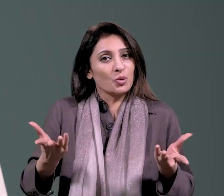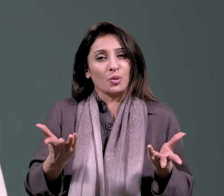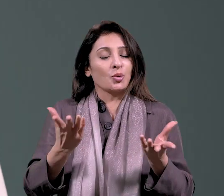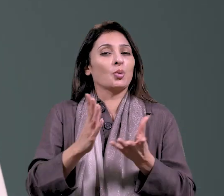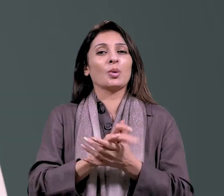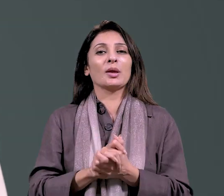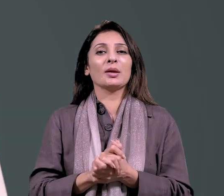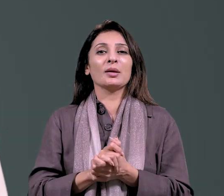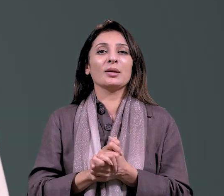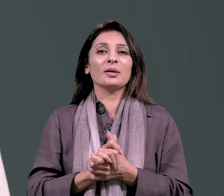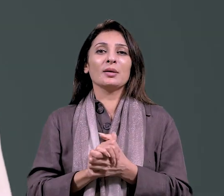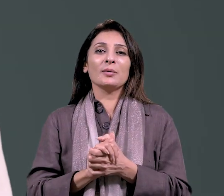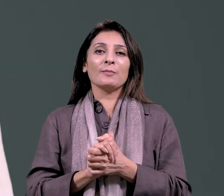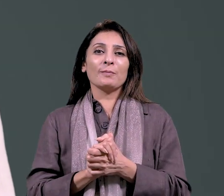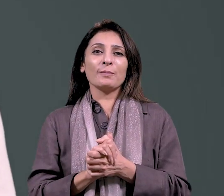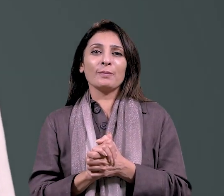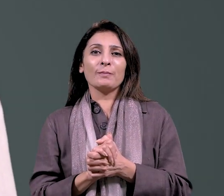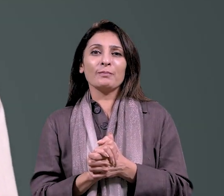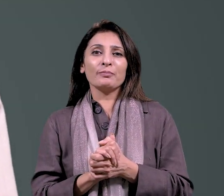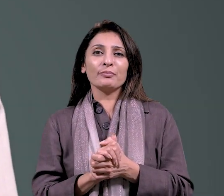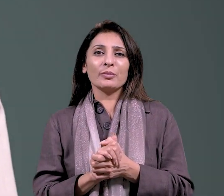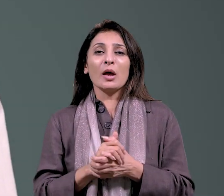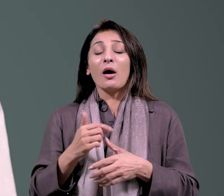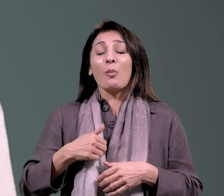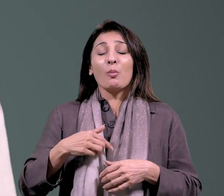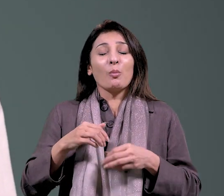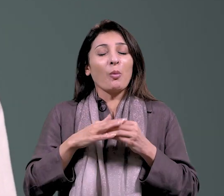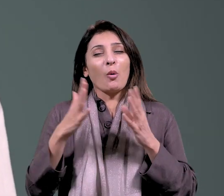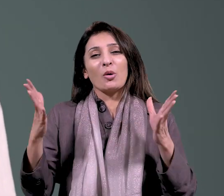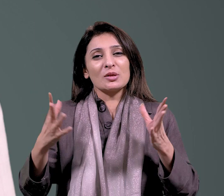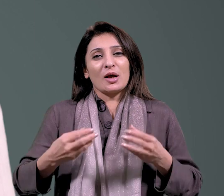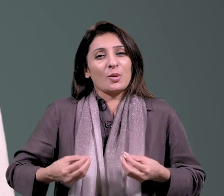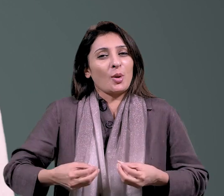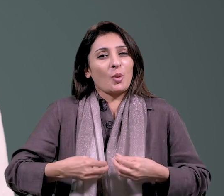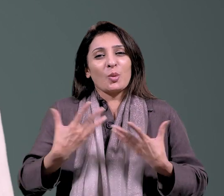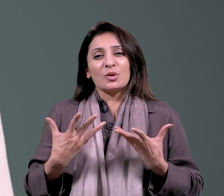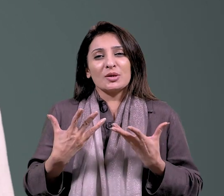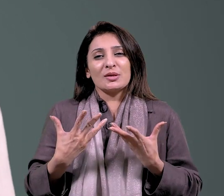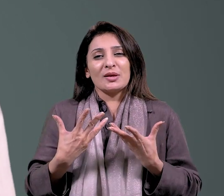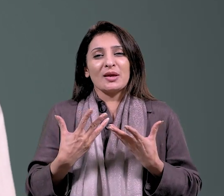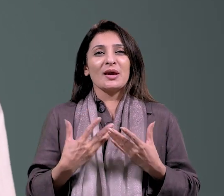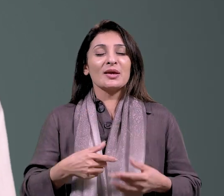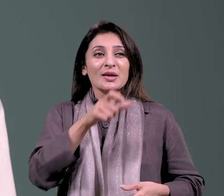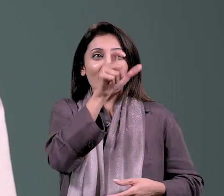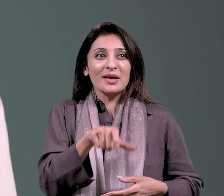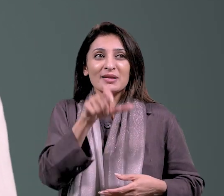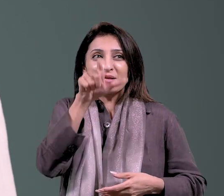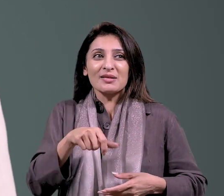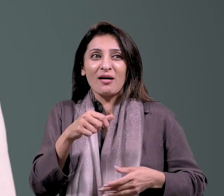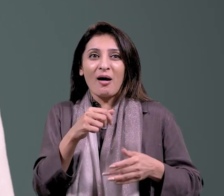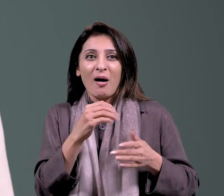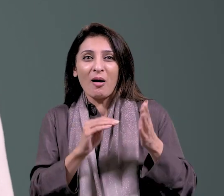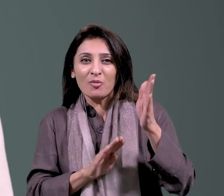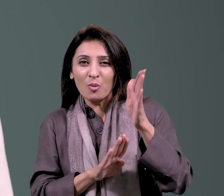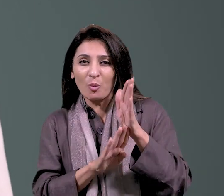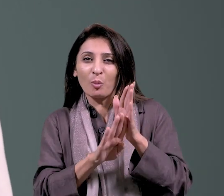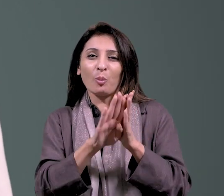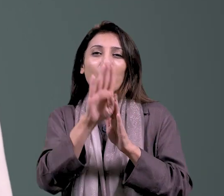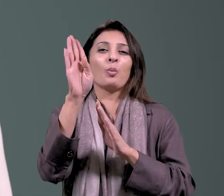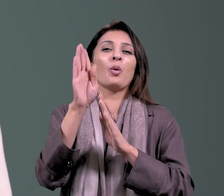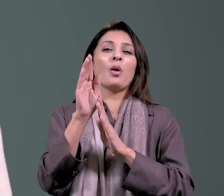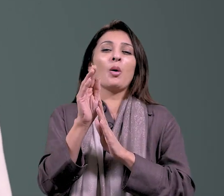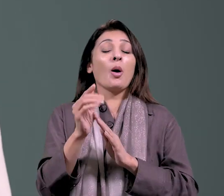cosmic time, I mean. What a joy it was to see you prosper. From a